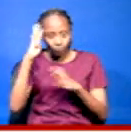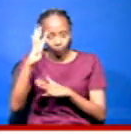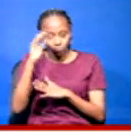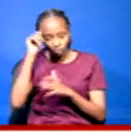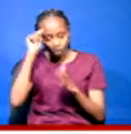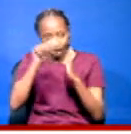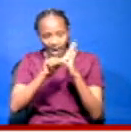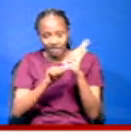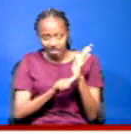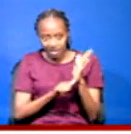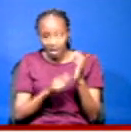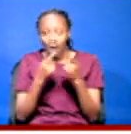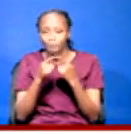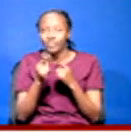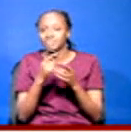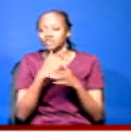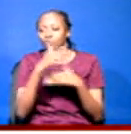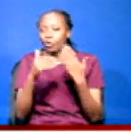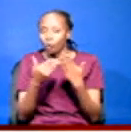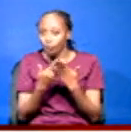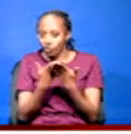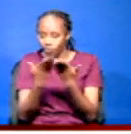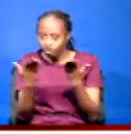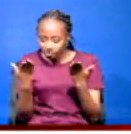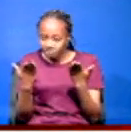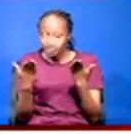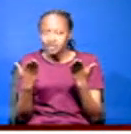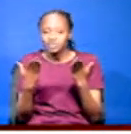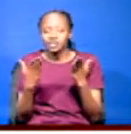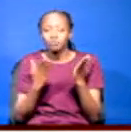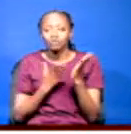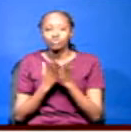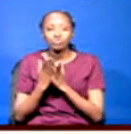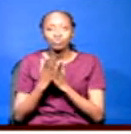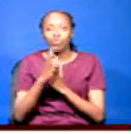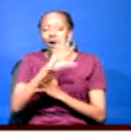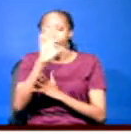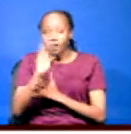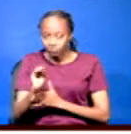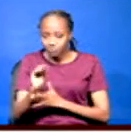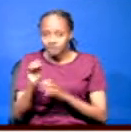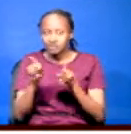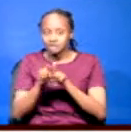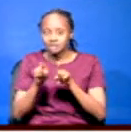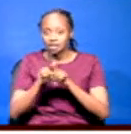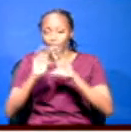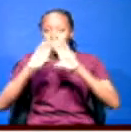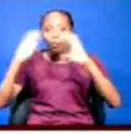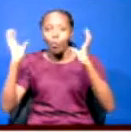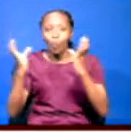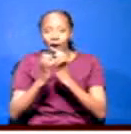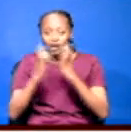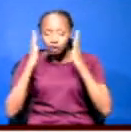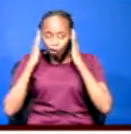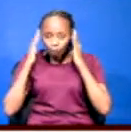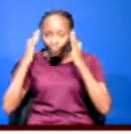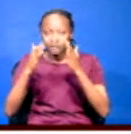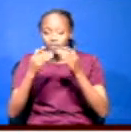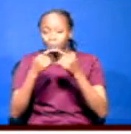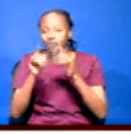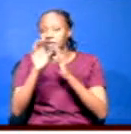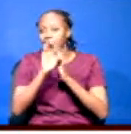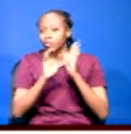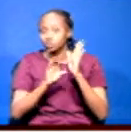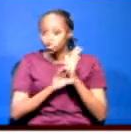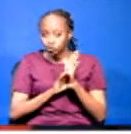also intertwined with our continental as well as our global commitments. Our Constitution guarantees the right to